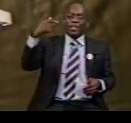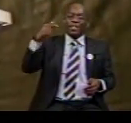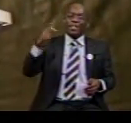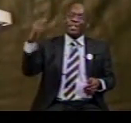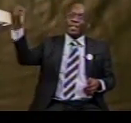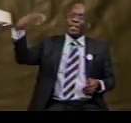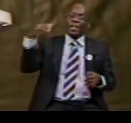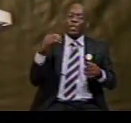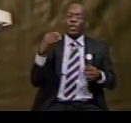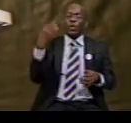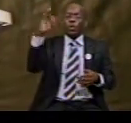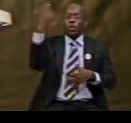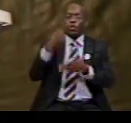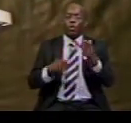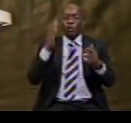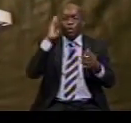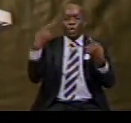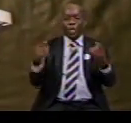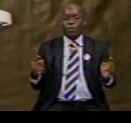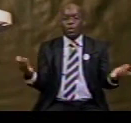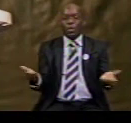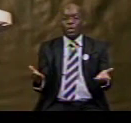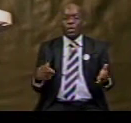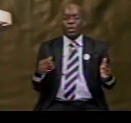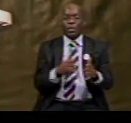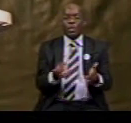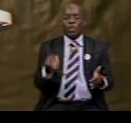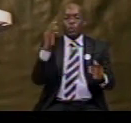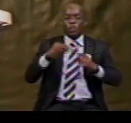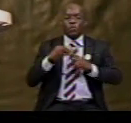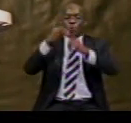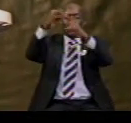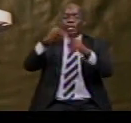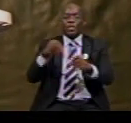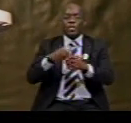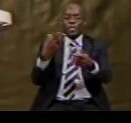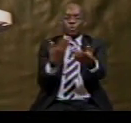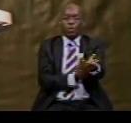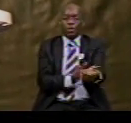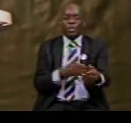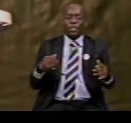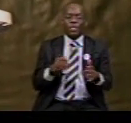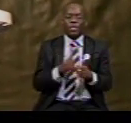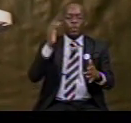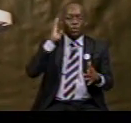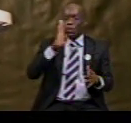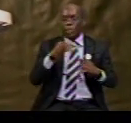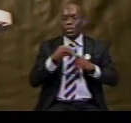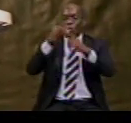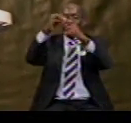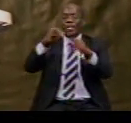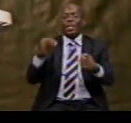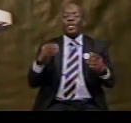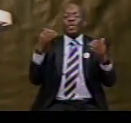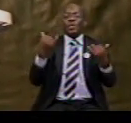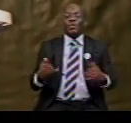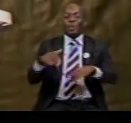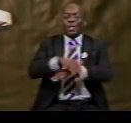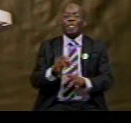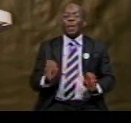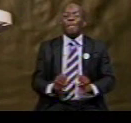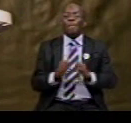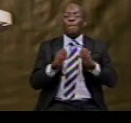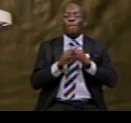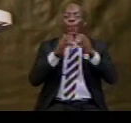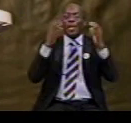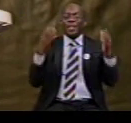was unique in the morning. It's going to be unique tonight. Multiple miracles coming on